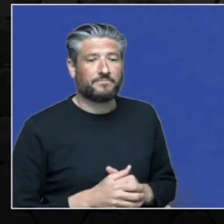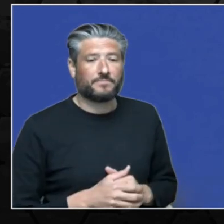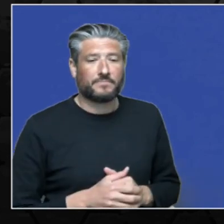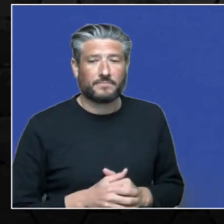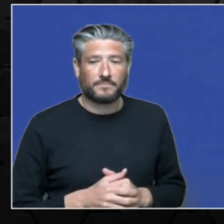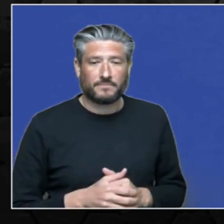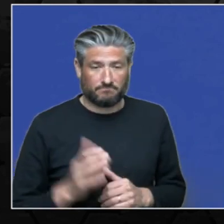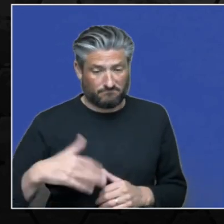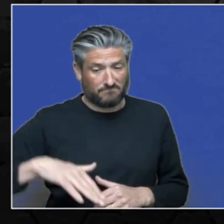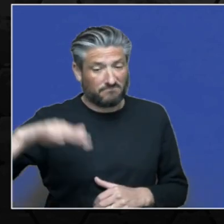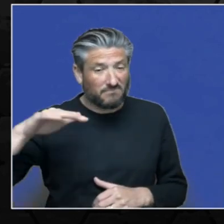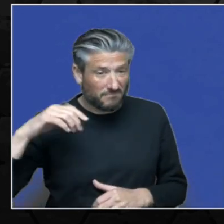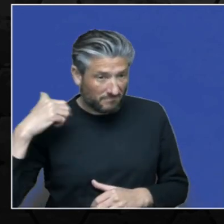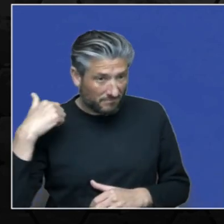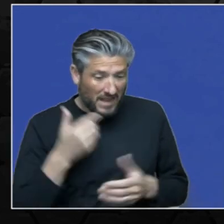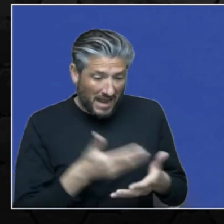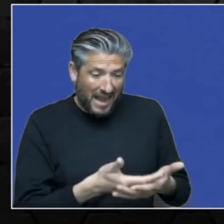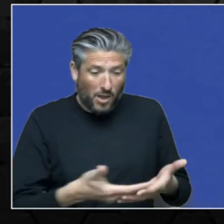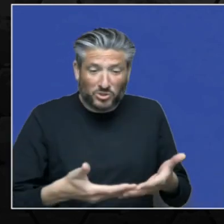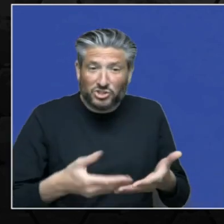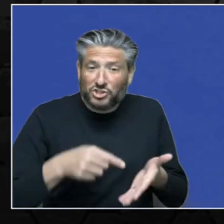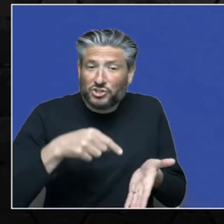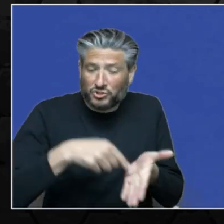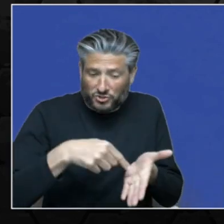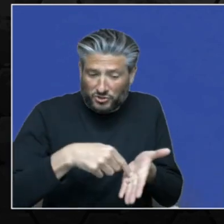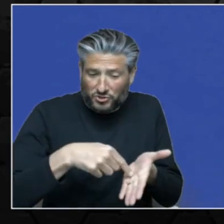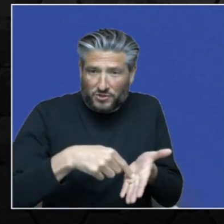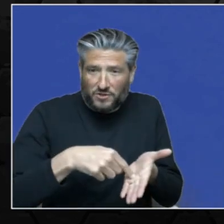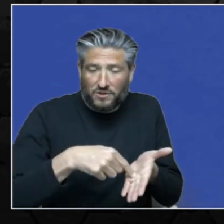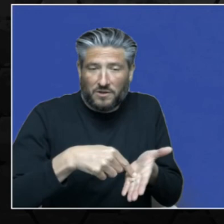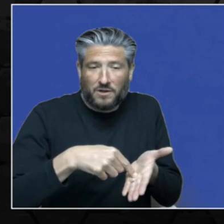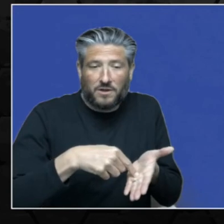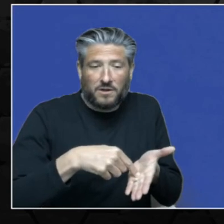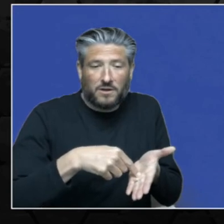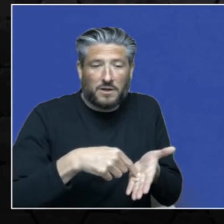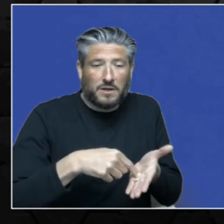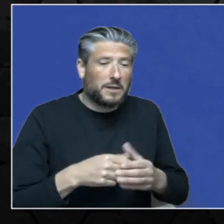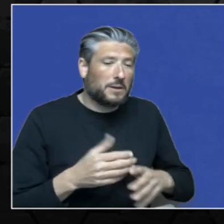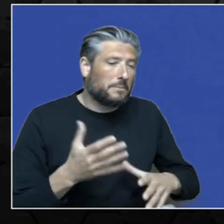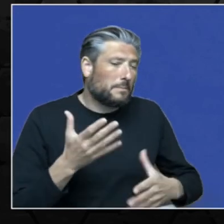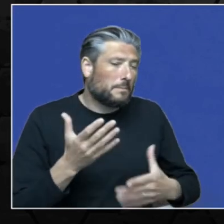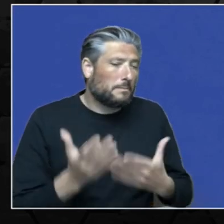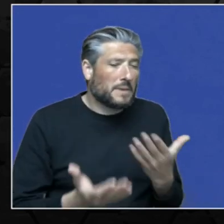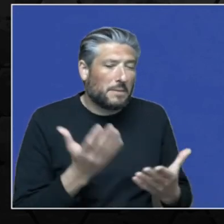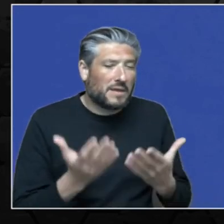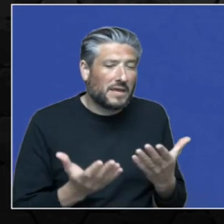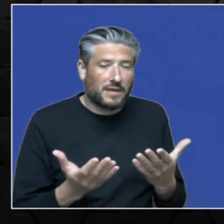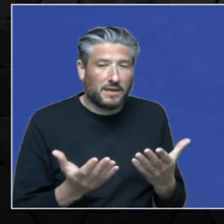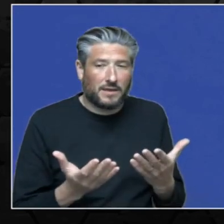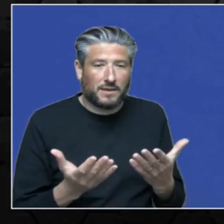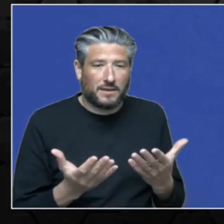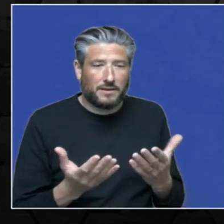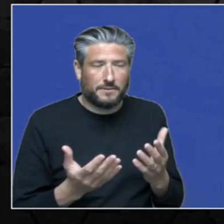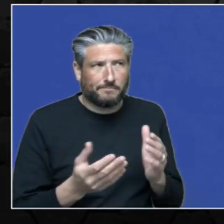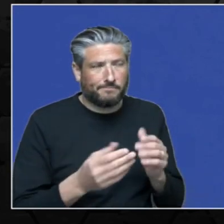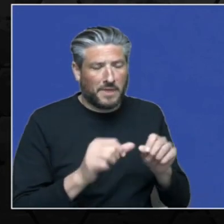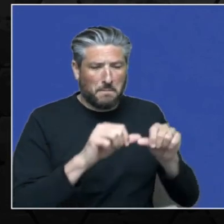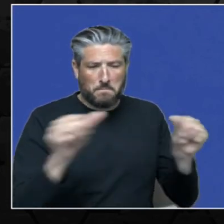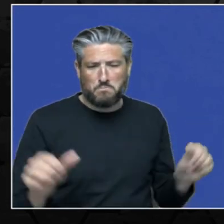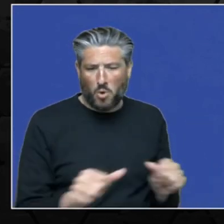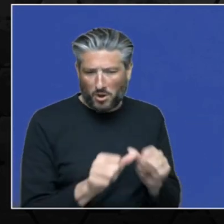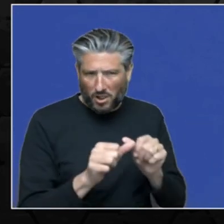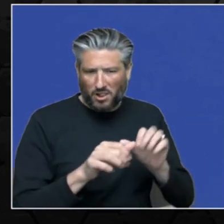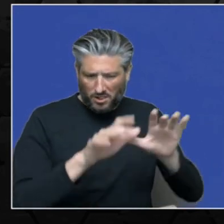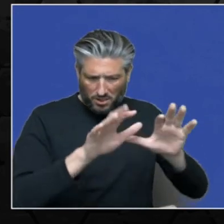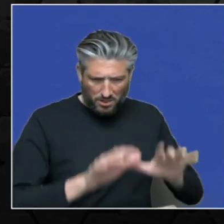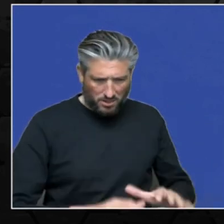completely Telugu based, like a Telugu based farmers or some kind of rural application, and then we need to find